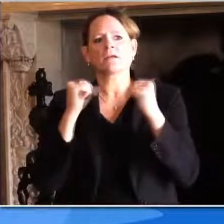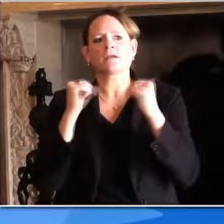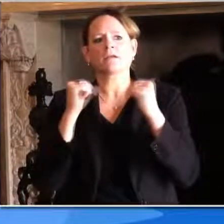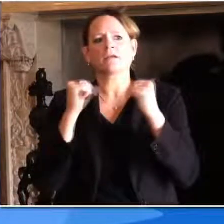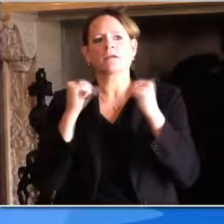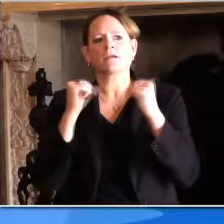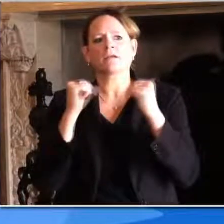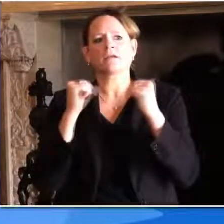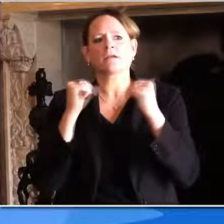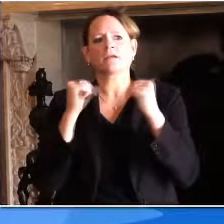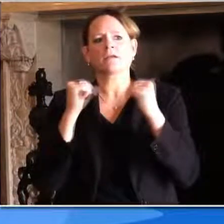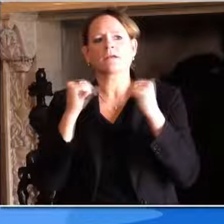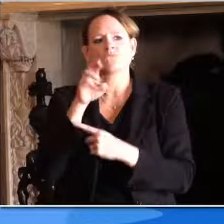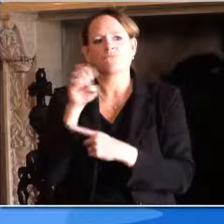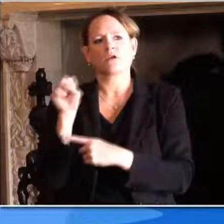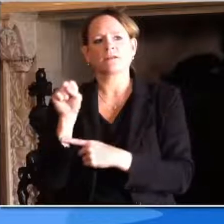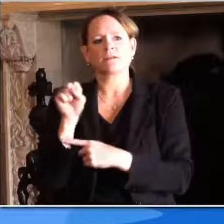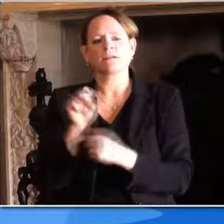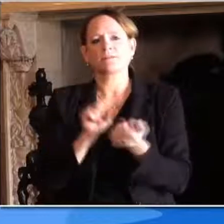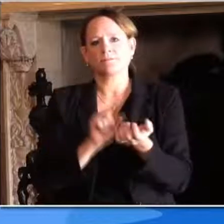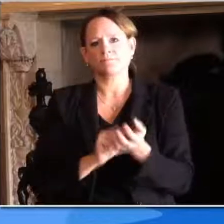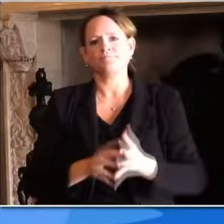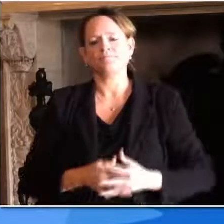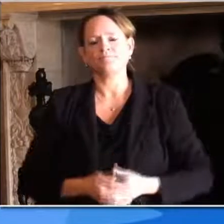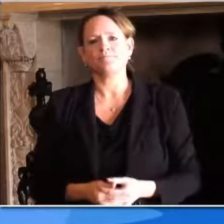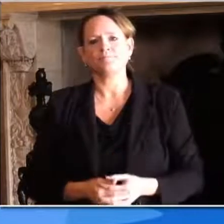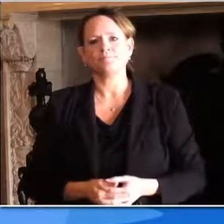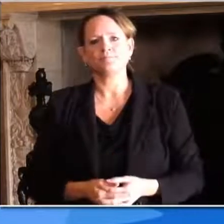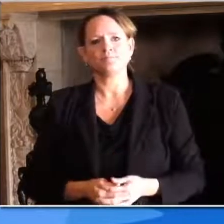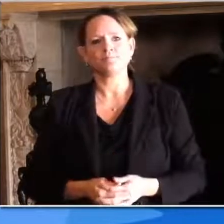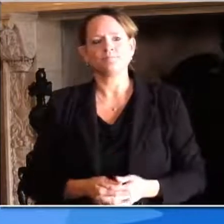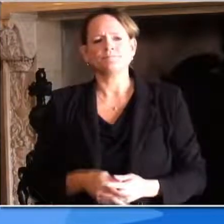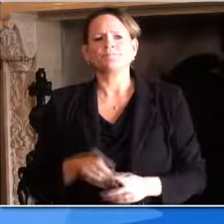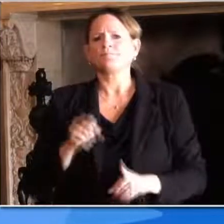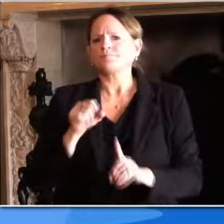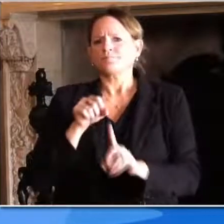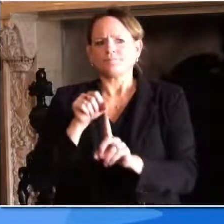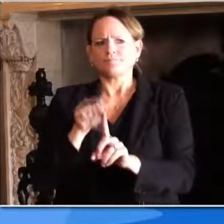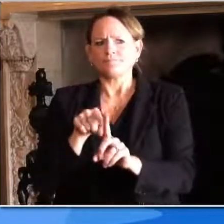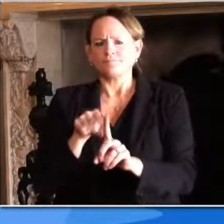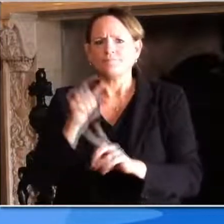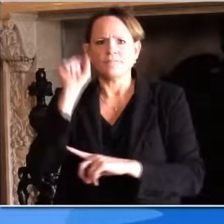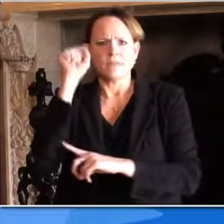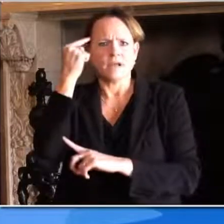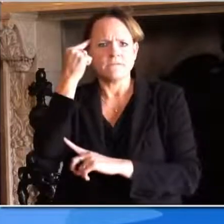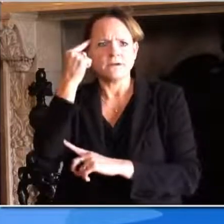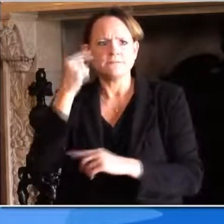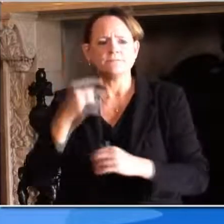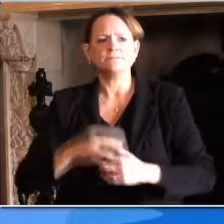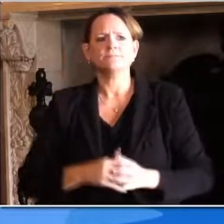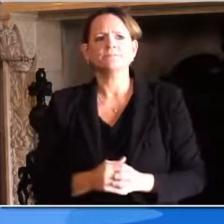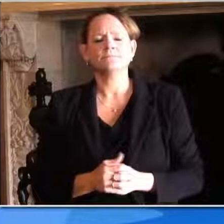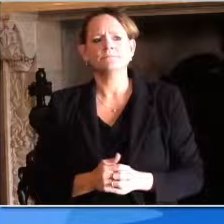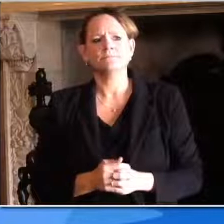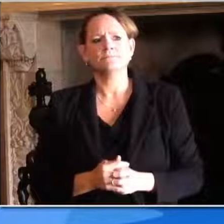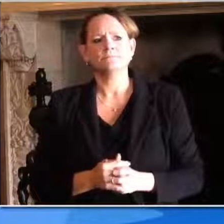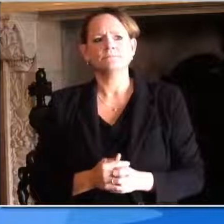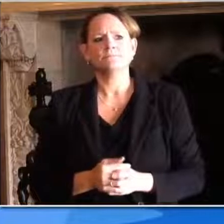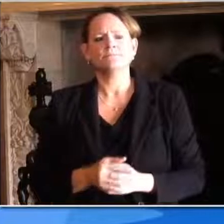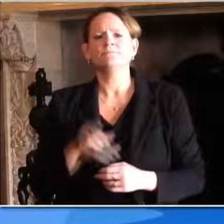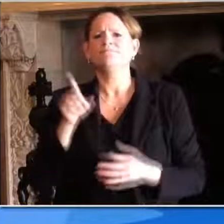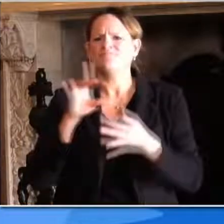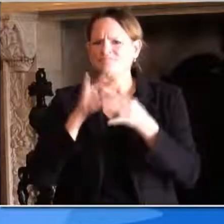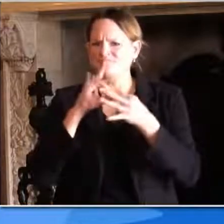Hi, thanks for doing this call. Governor, you had been mentioning for weeks this spike that's been going on for well